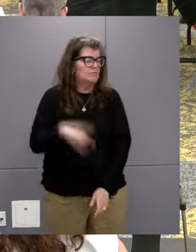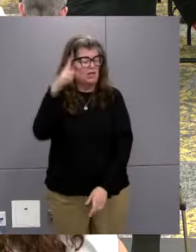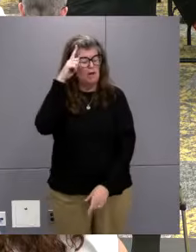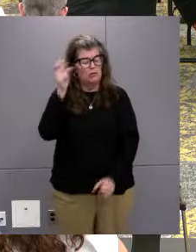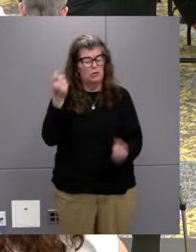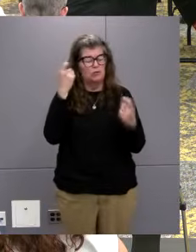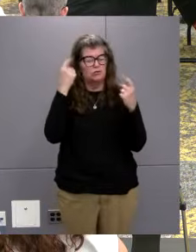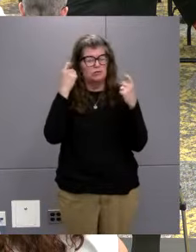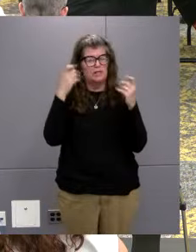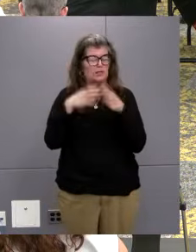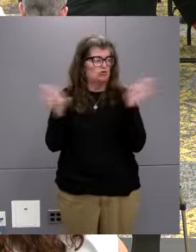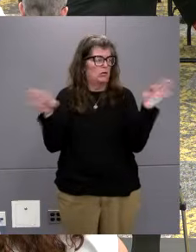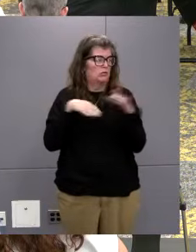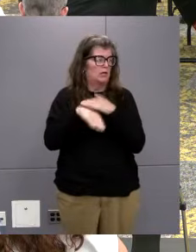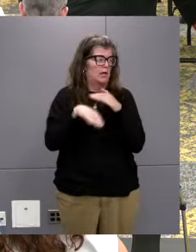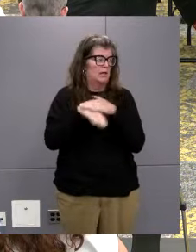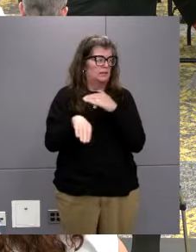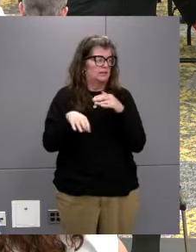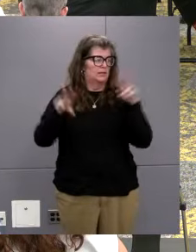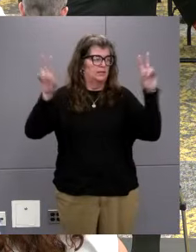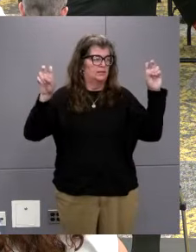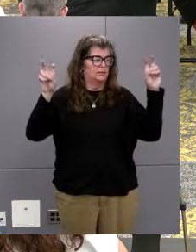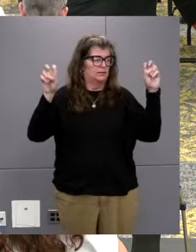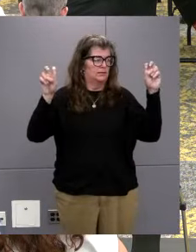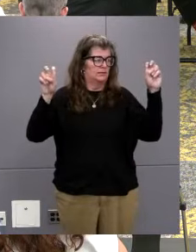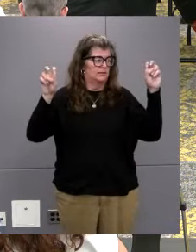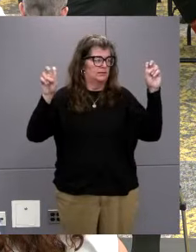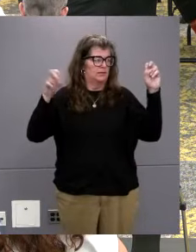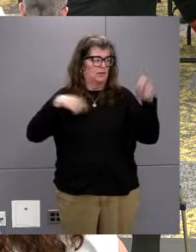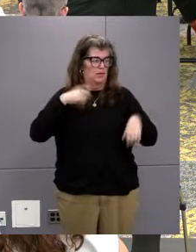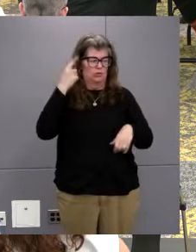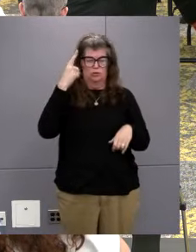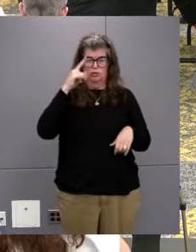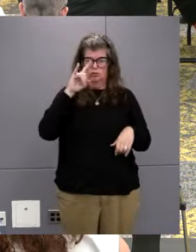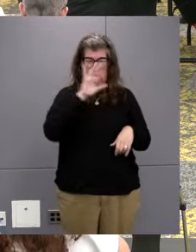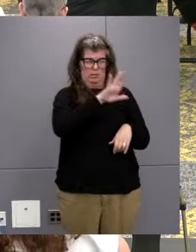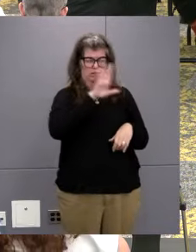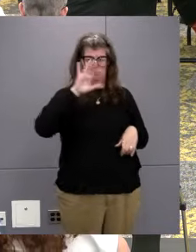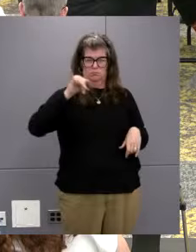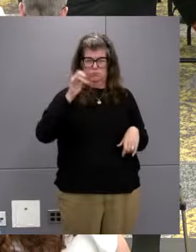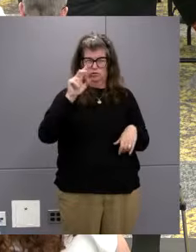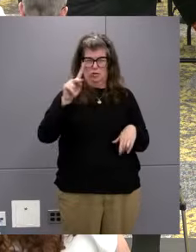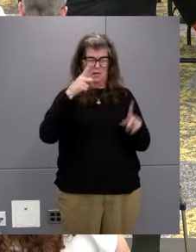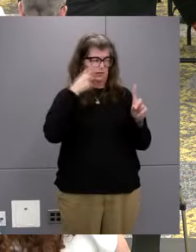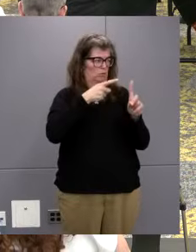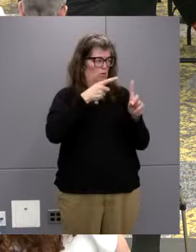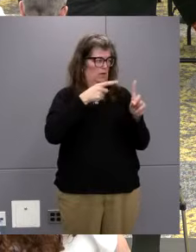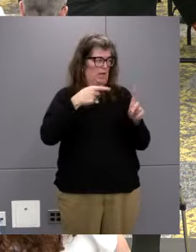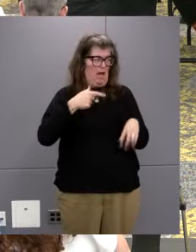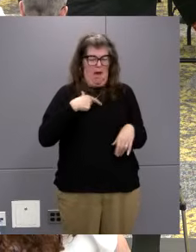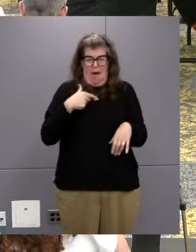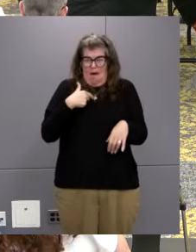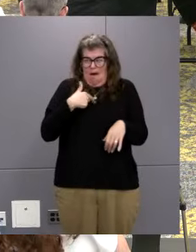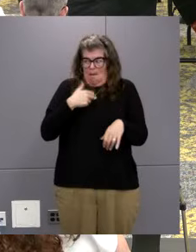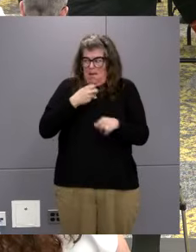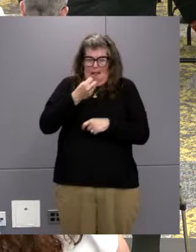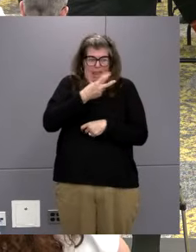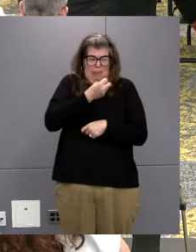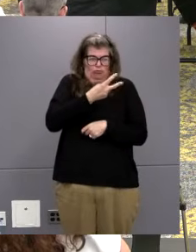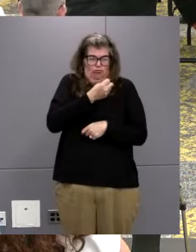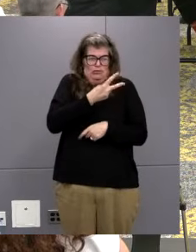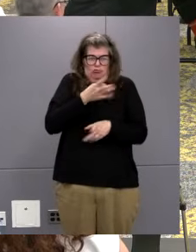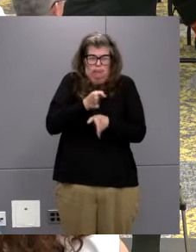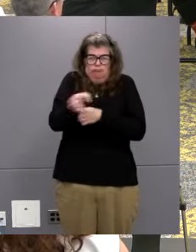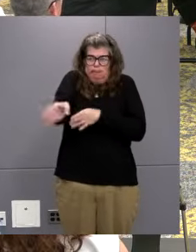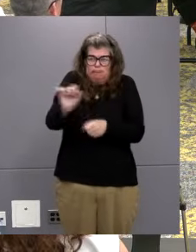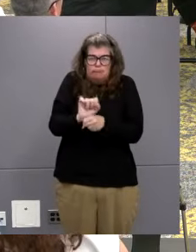Yeah, and I understand Jack's point. I'm a journeyman electrician, and